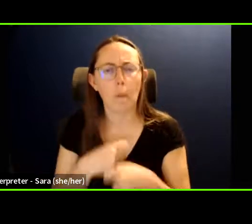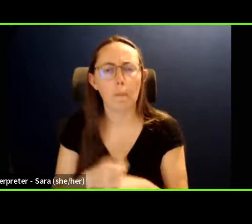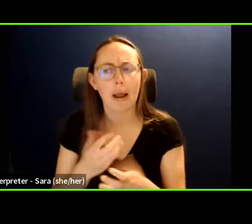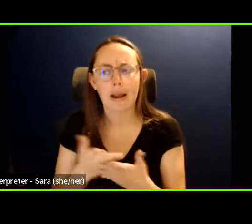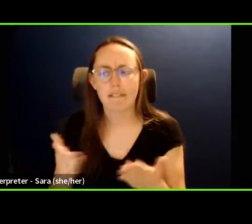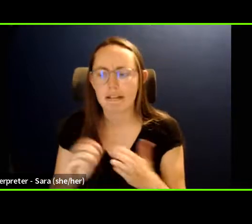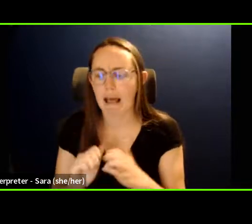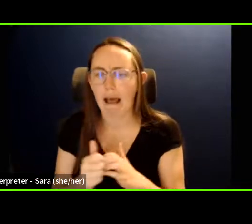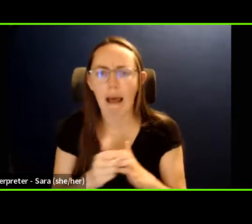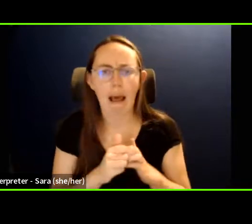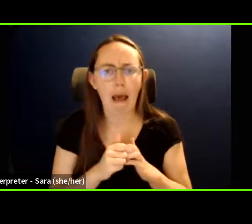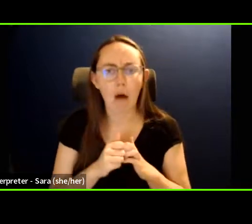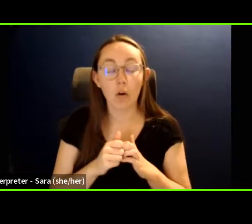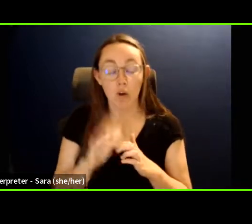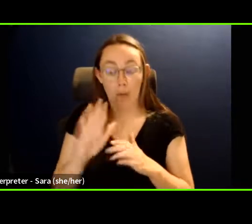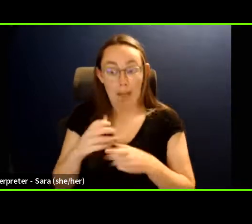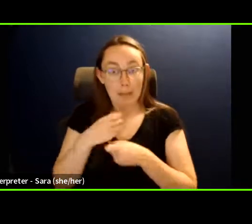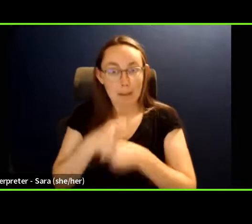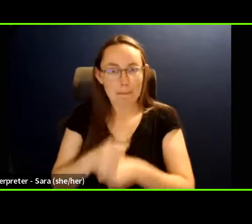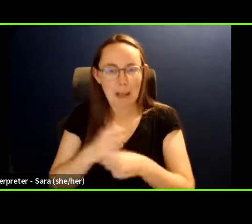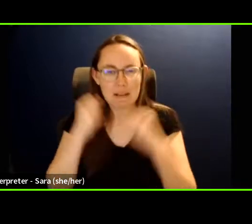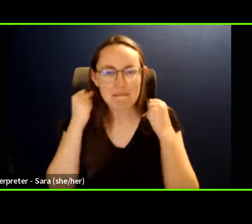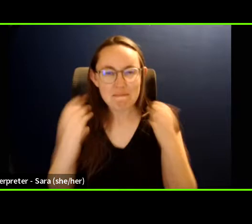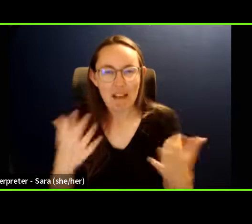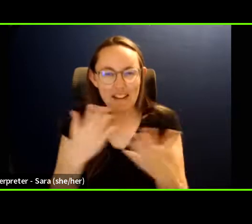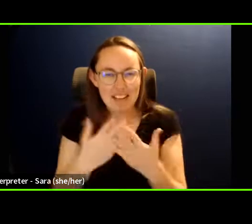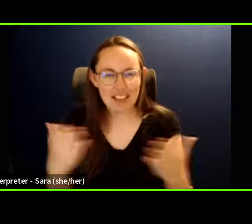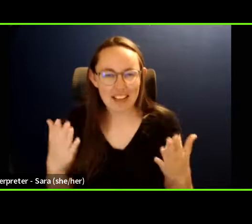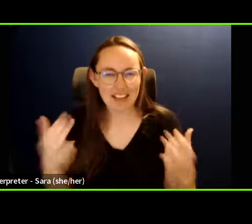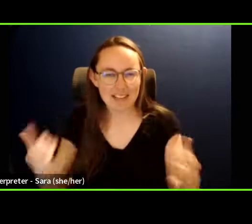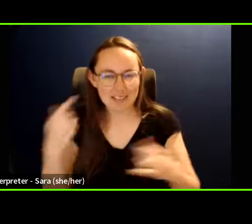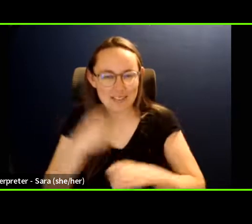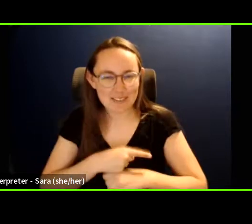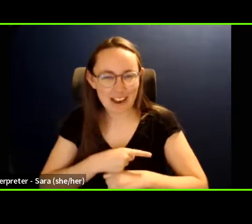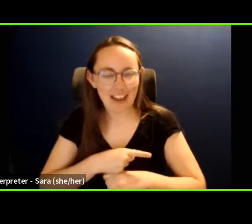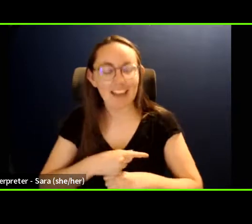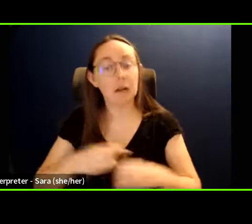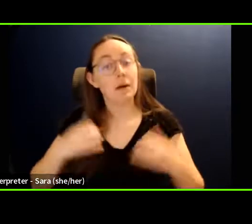of different devices. I'm going to go ahead and share my screen.